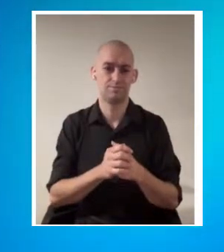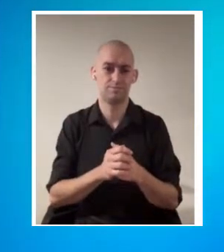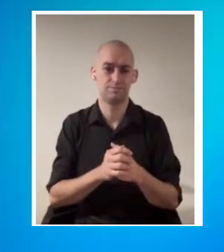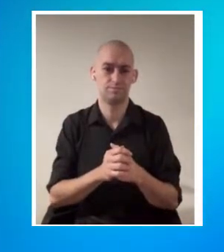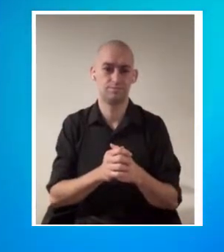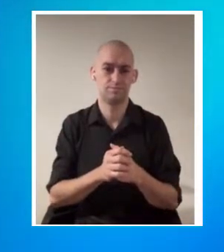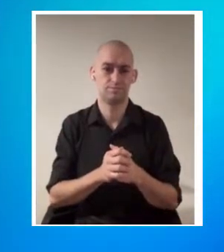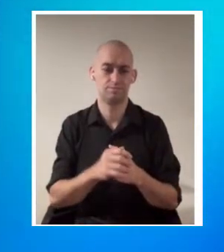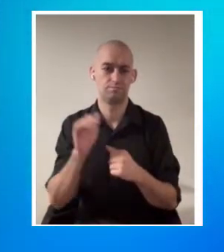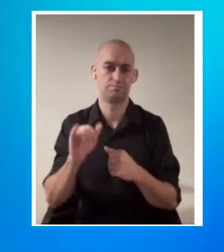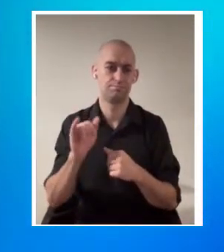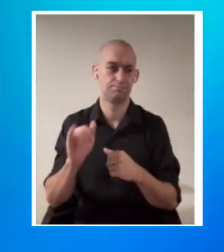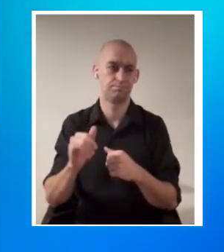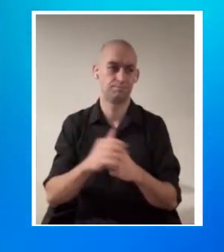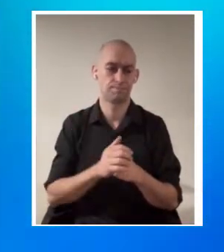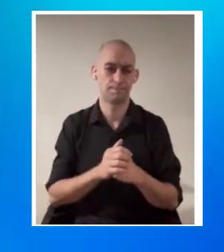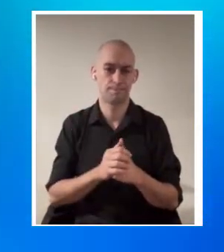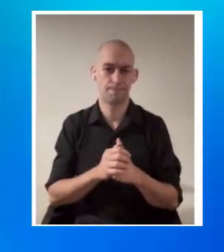Great.